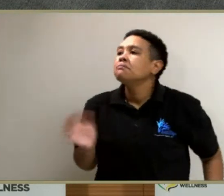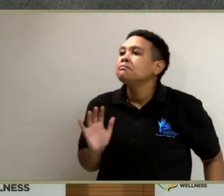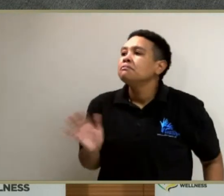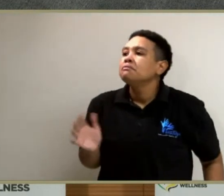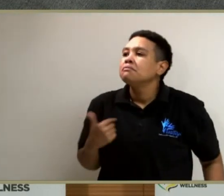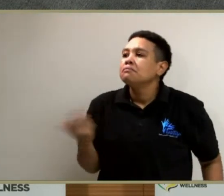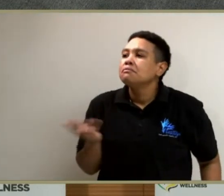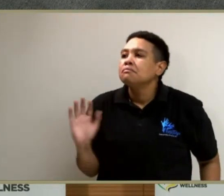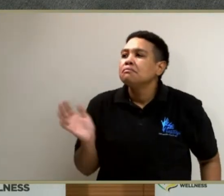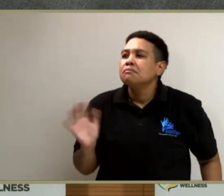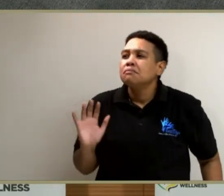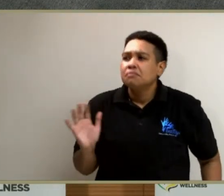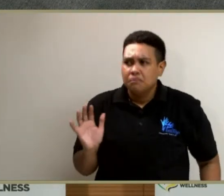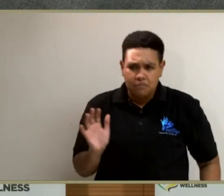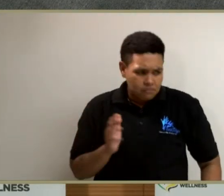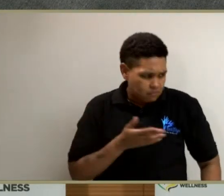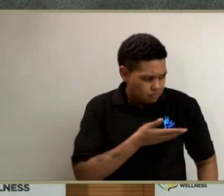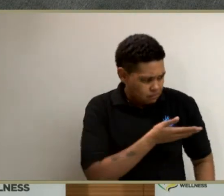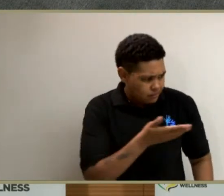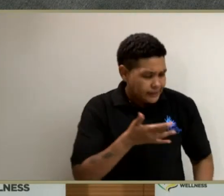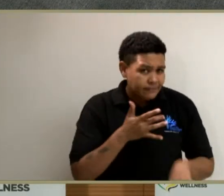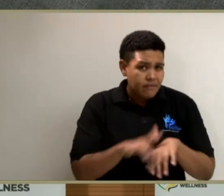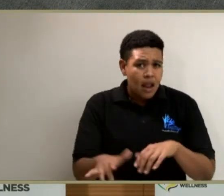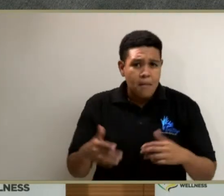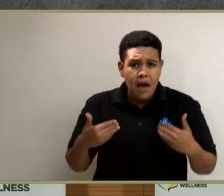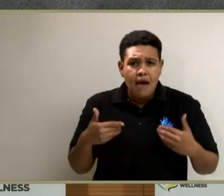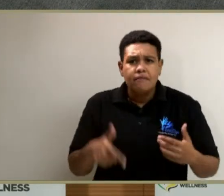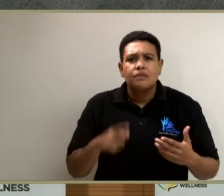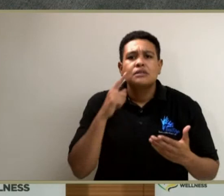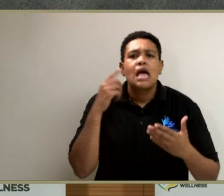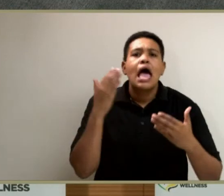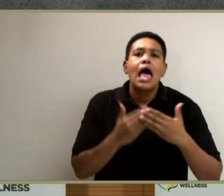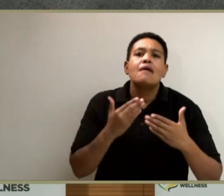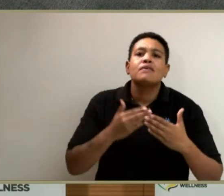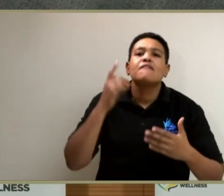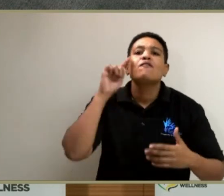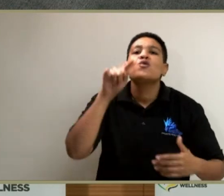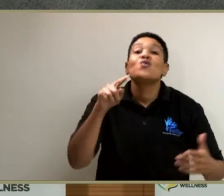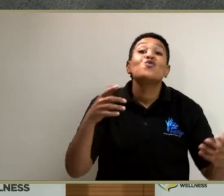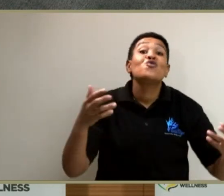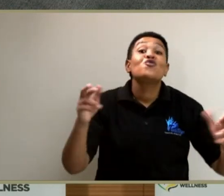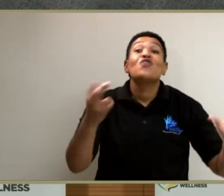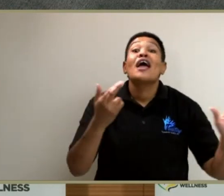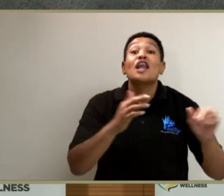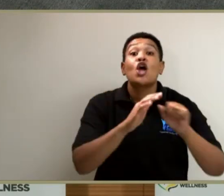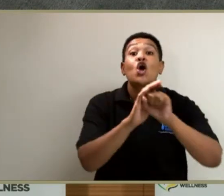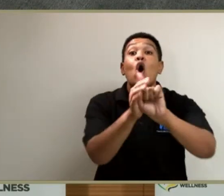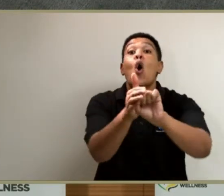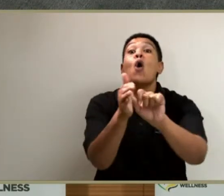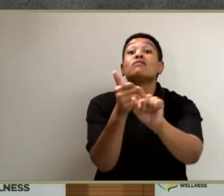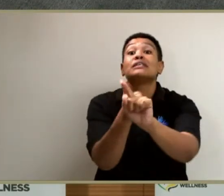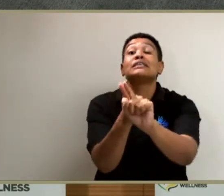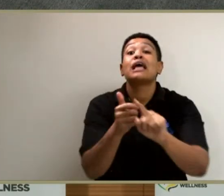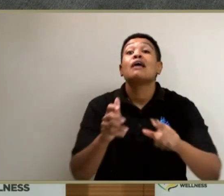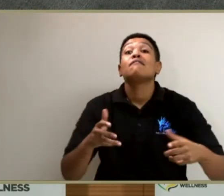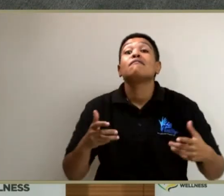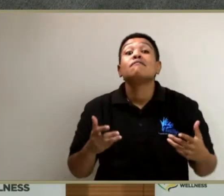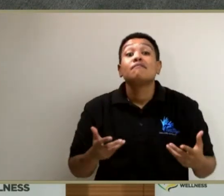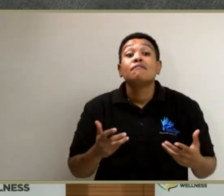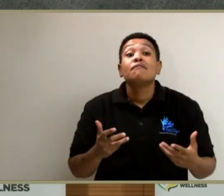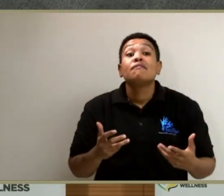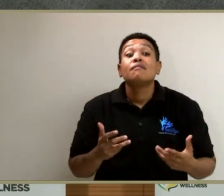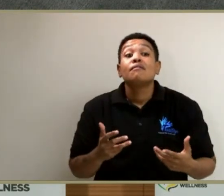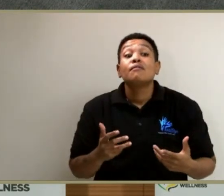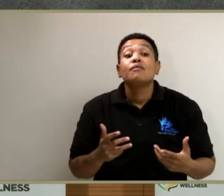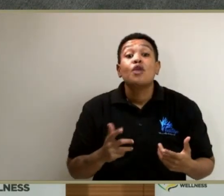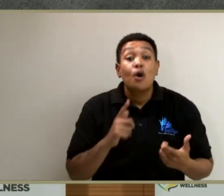and we have vaccines in stock. Well, this is the evidence for you. COVID-19 and